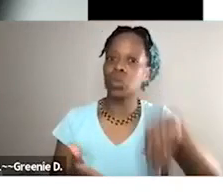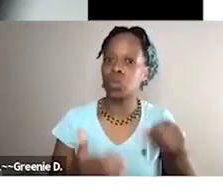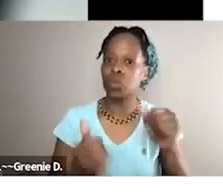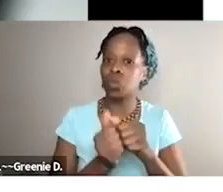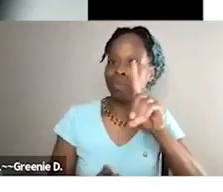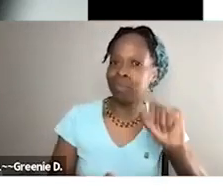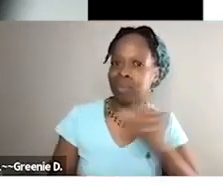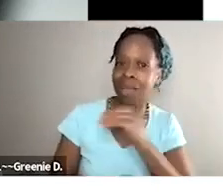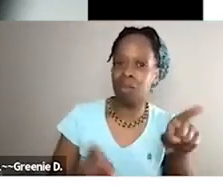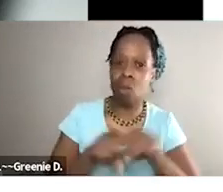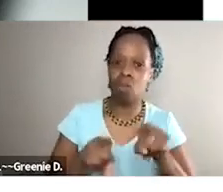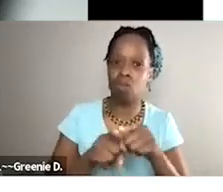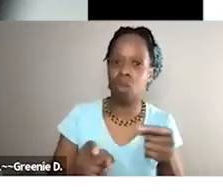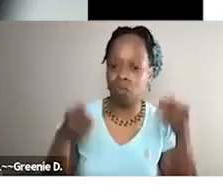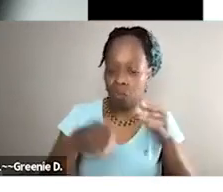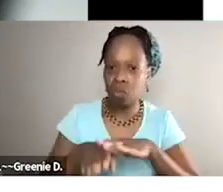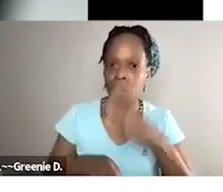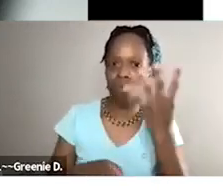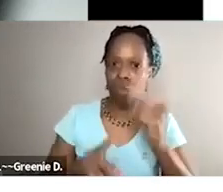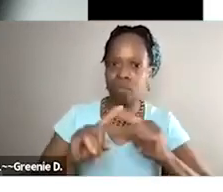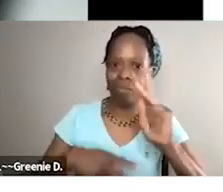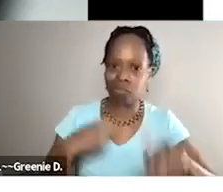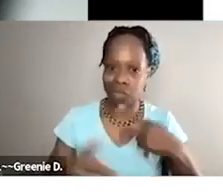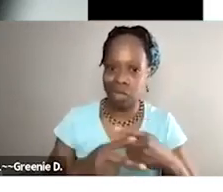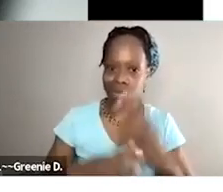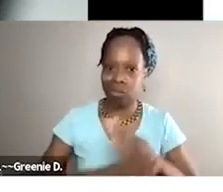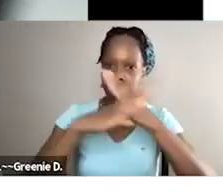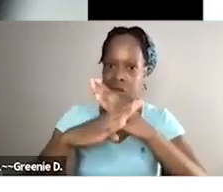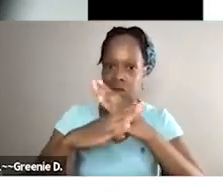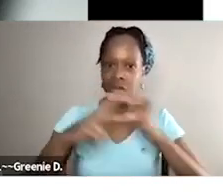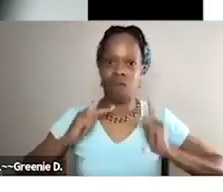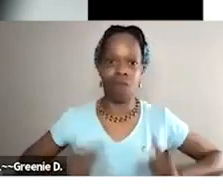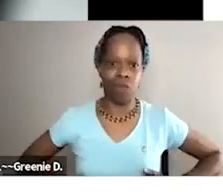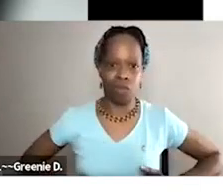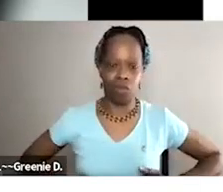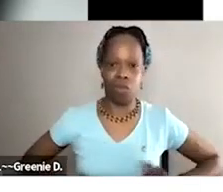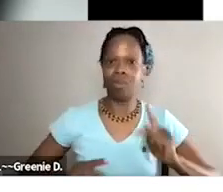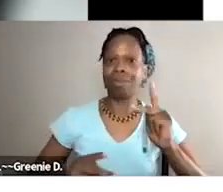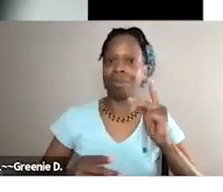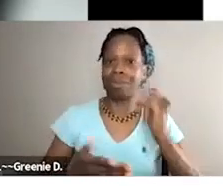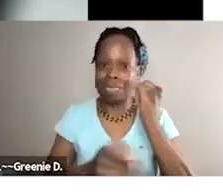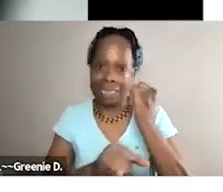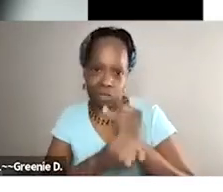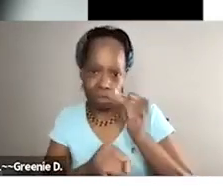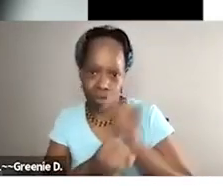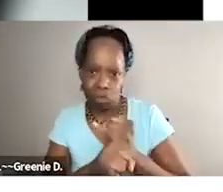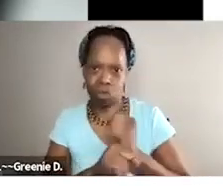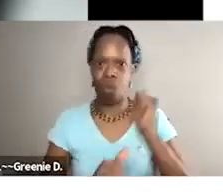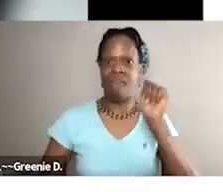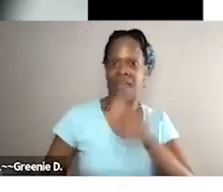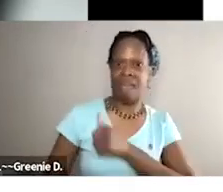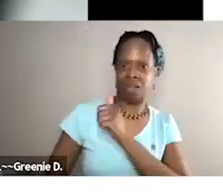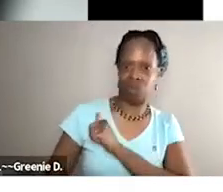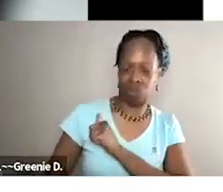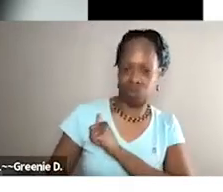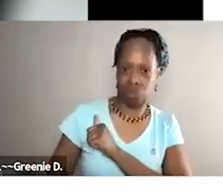physical, institutional, informational, and attitudinal. That's a mouthful. To explain it